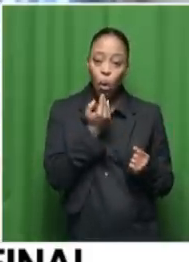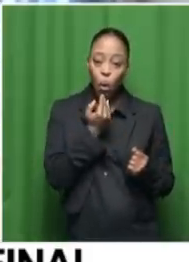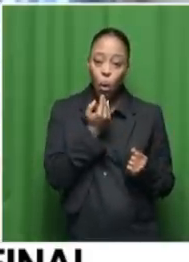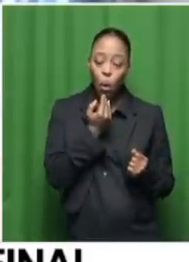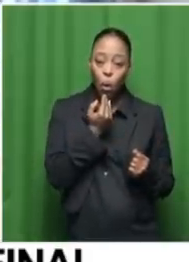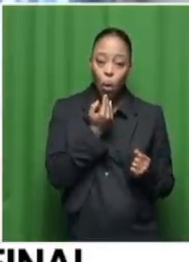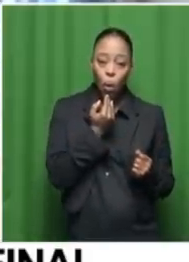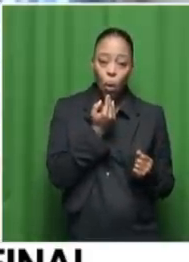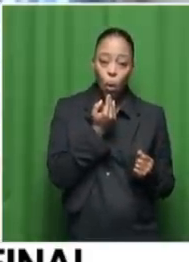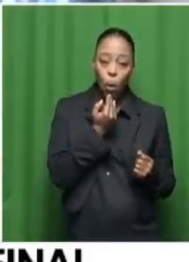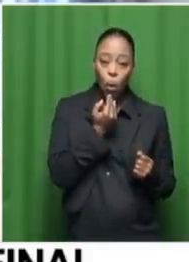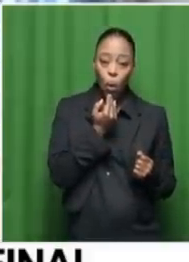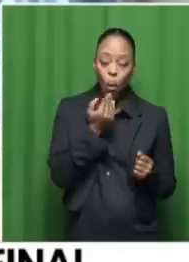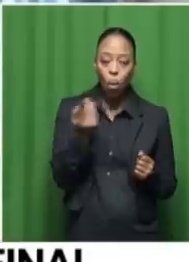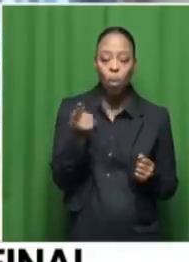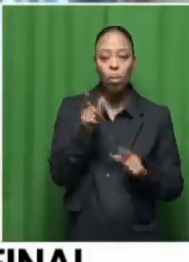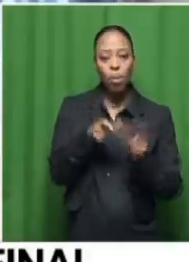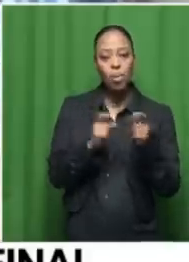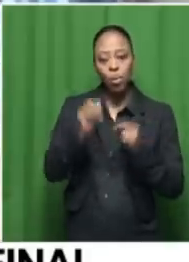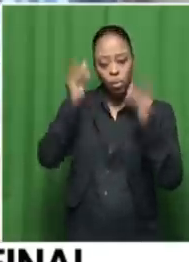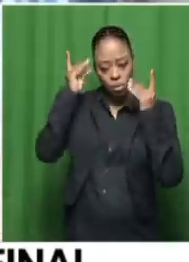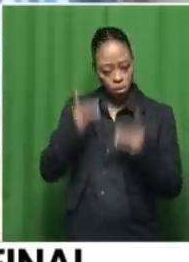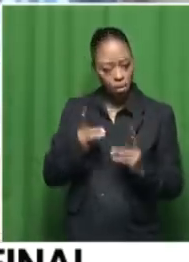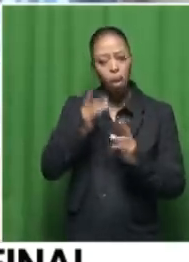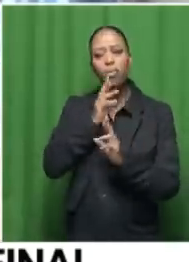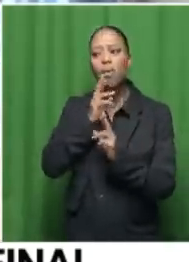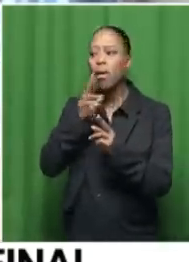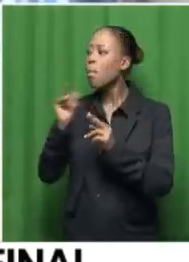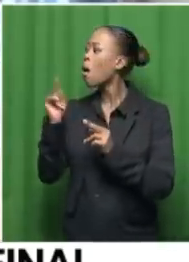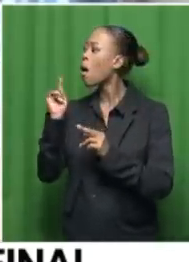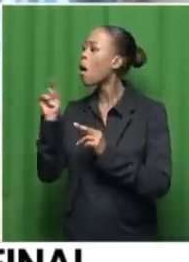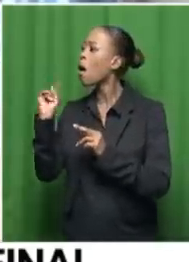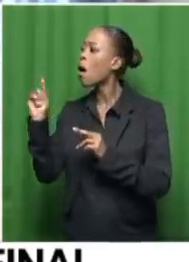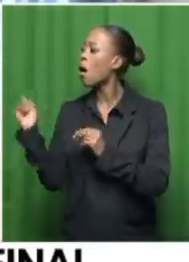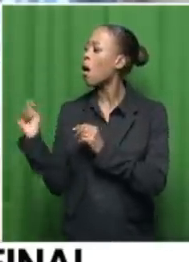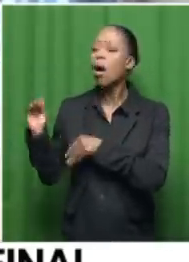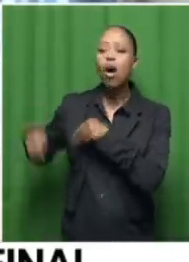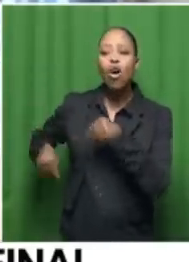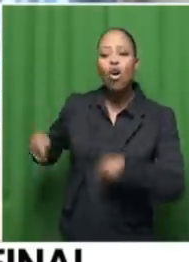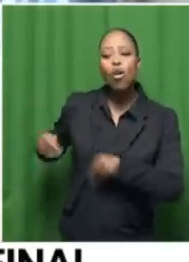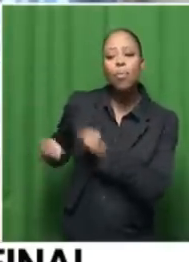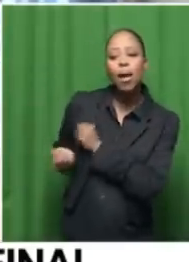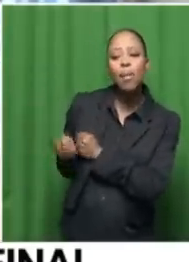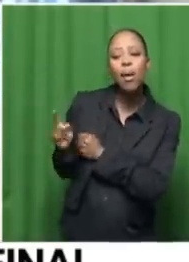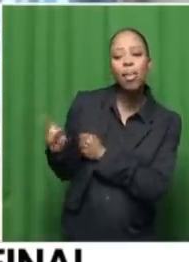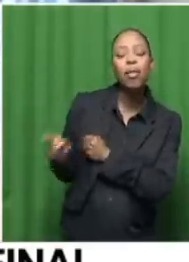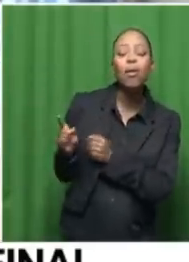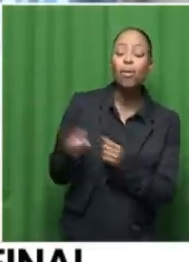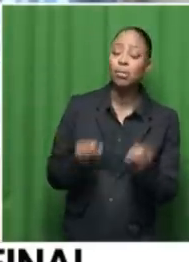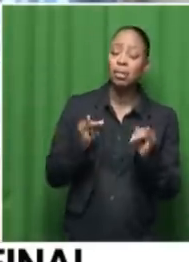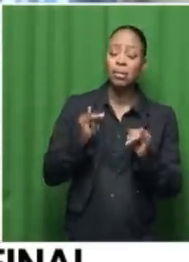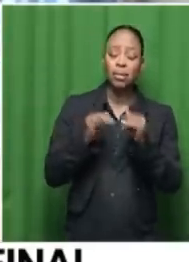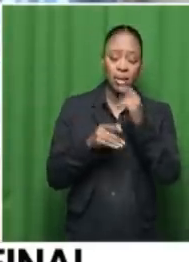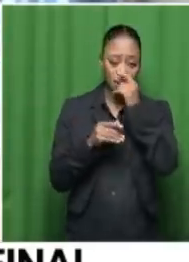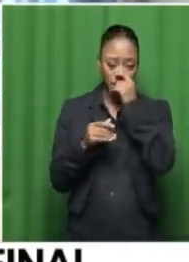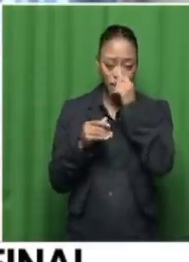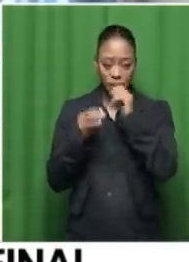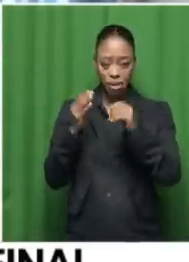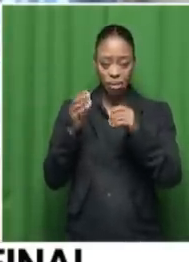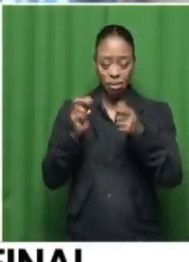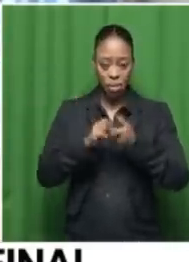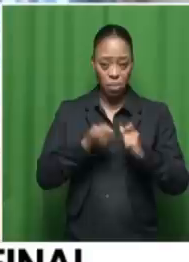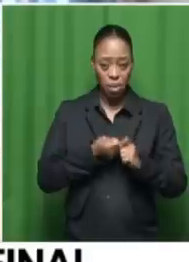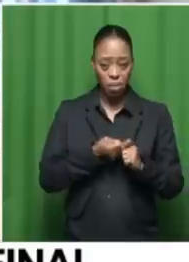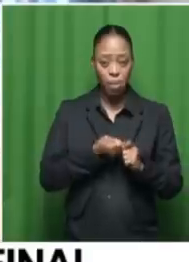the brave people who are prepared to blow the whistle on serious corruption as it occurs.